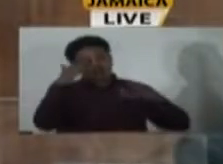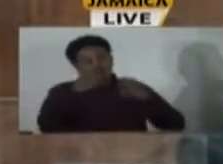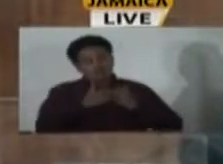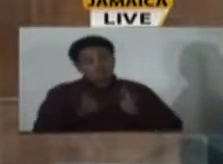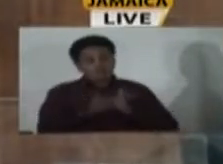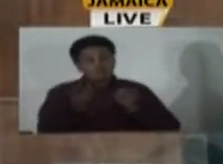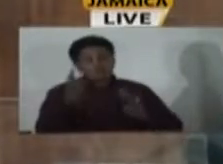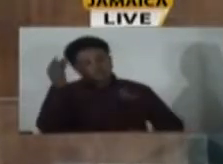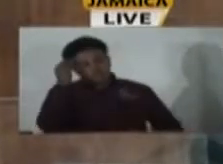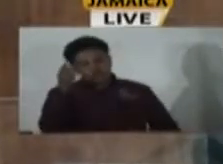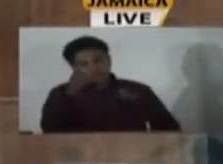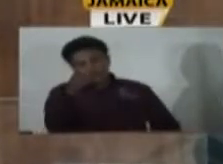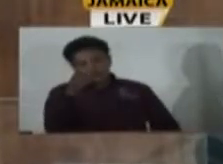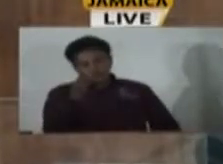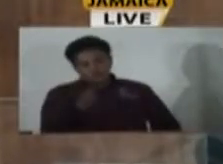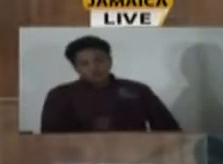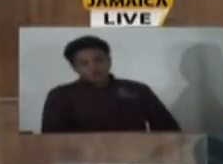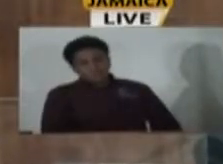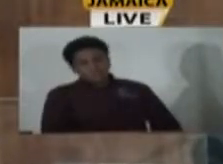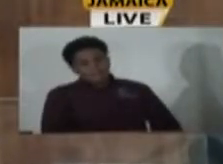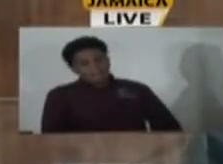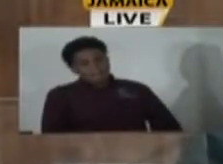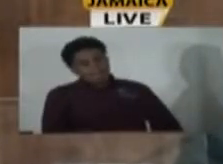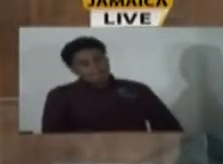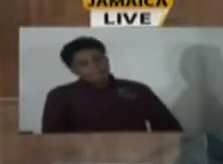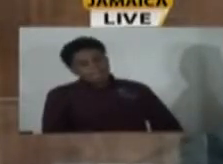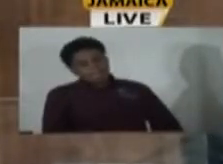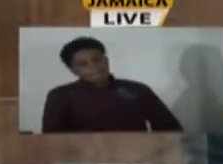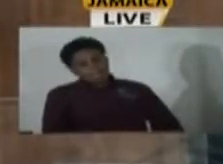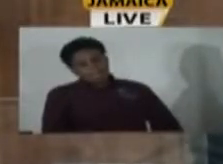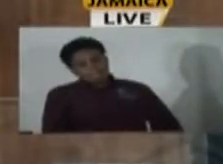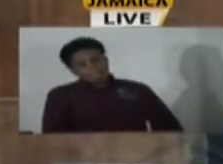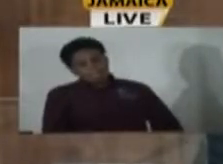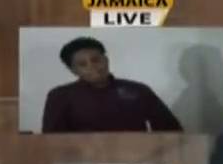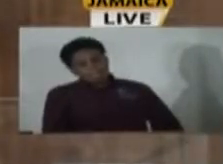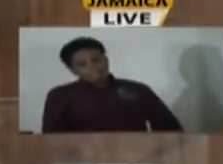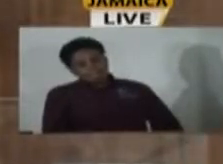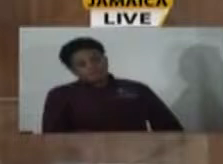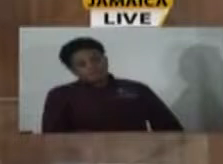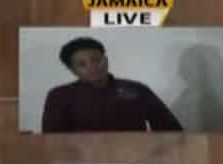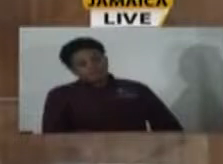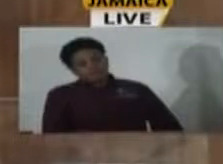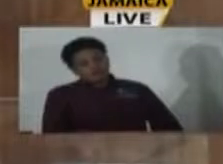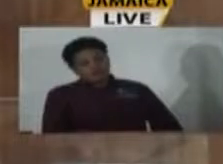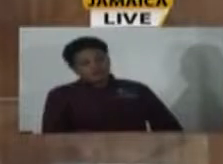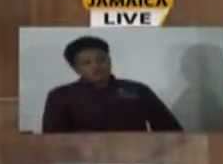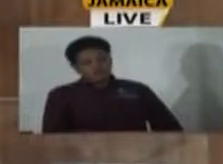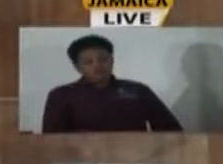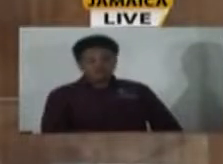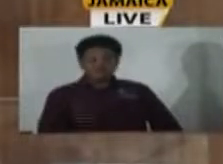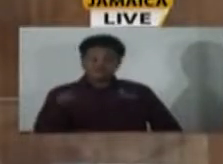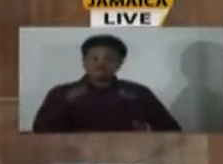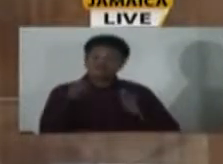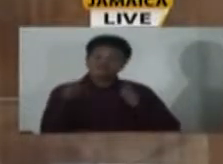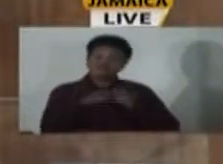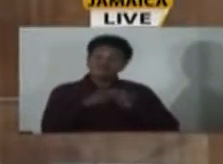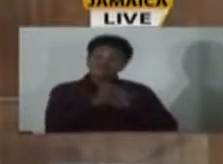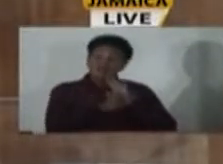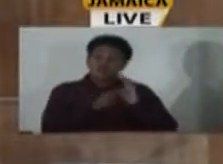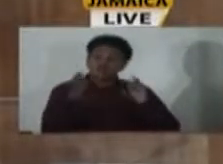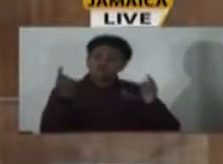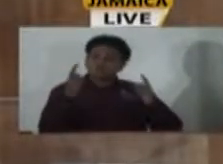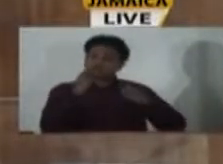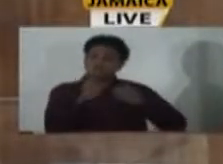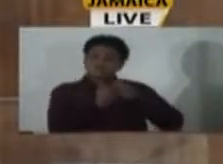what they've told you to do. So this particular bill is doing something very fundamental in the context of